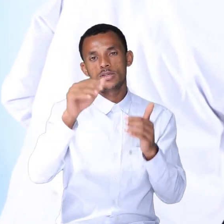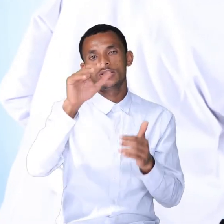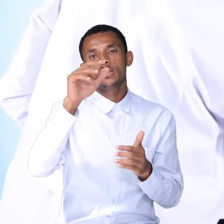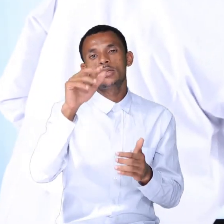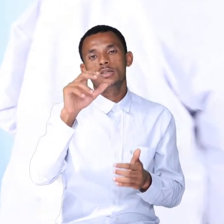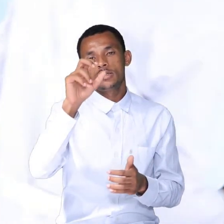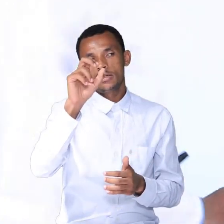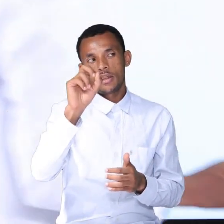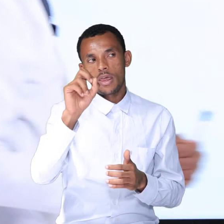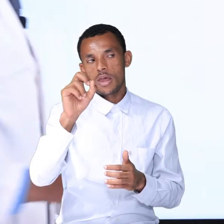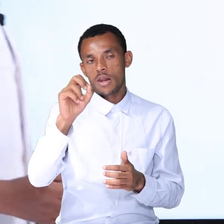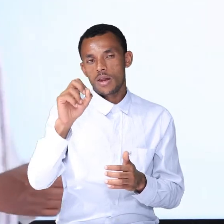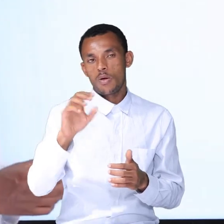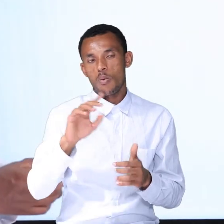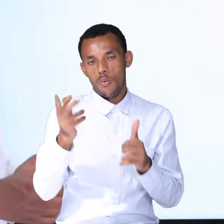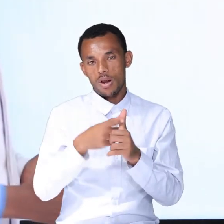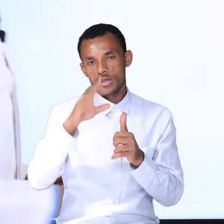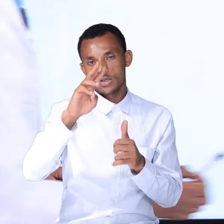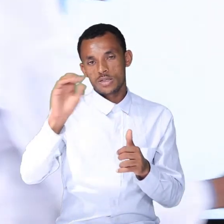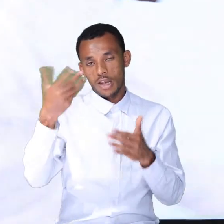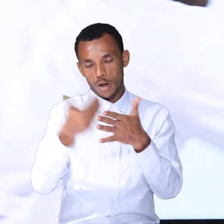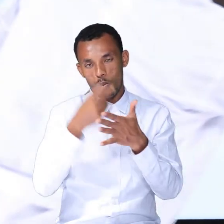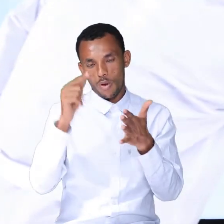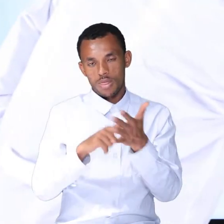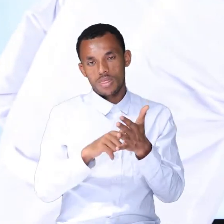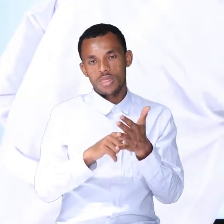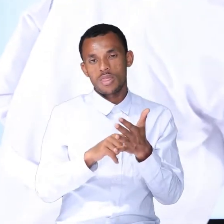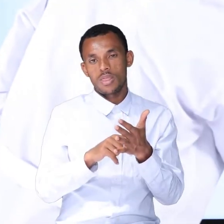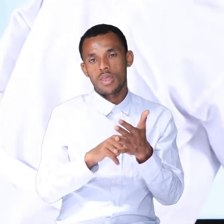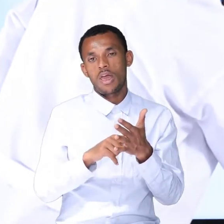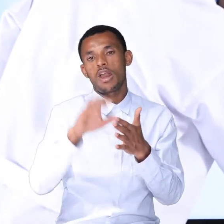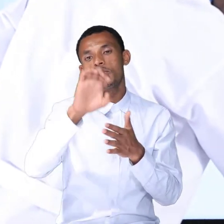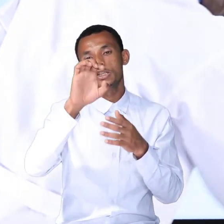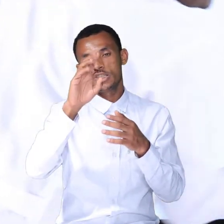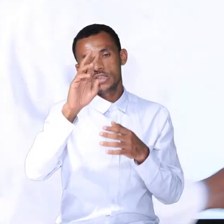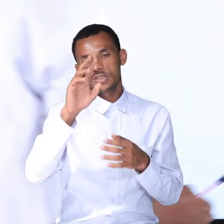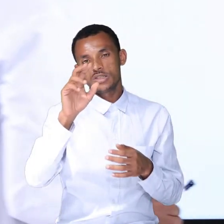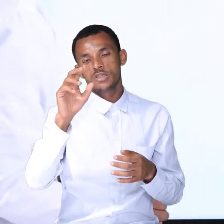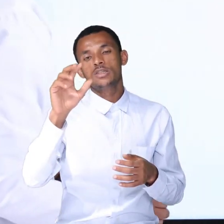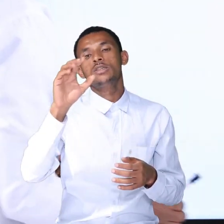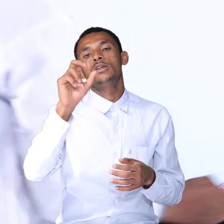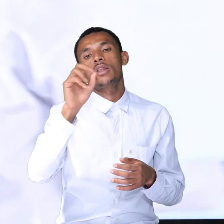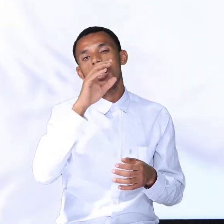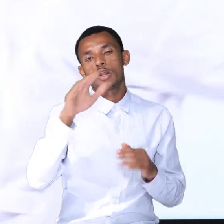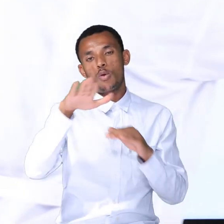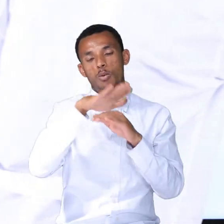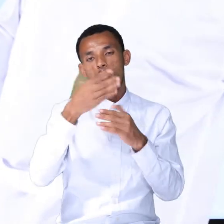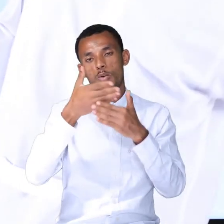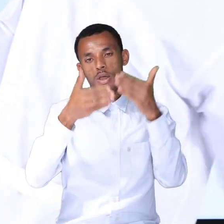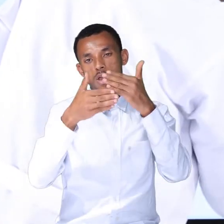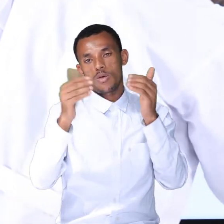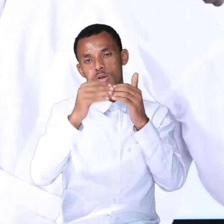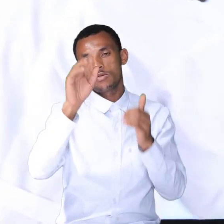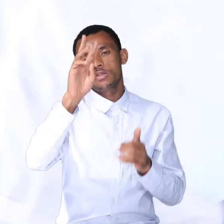will be equal to 30 degrees. So we have two angles. One, to the new point, we have angle of elevation 30 degrees. To the top